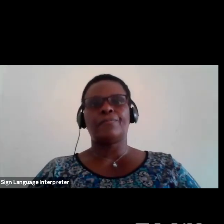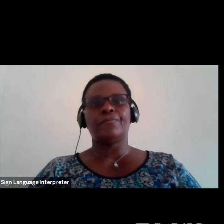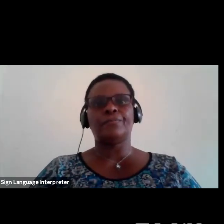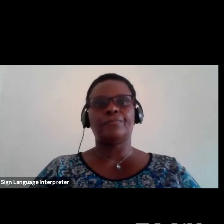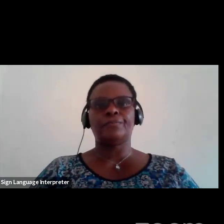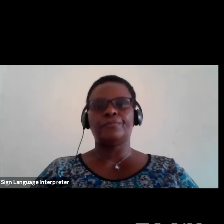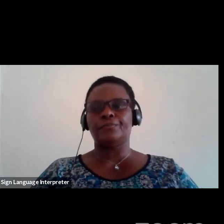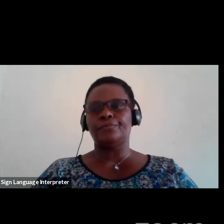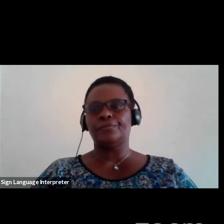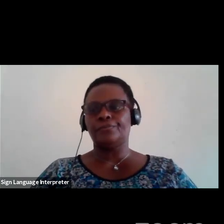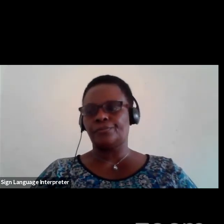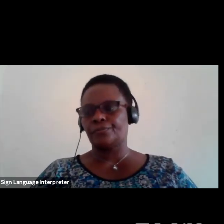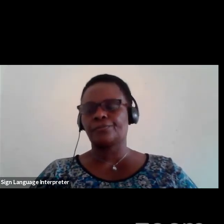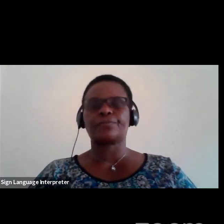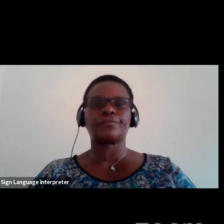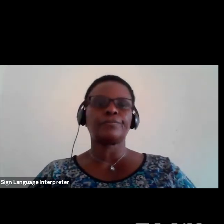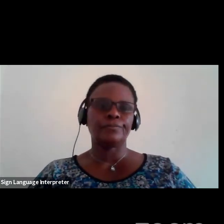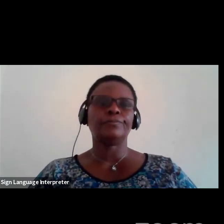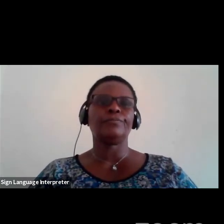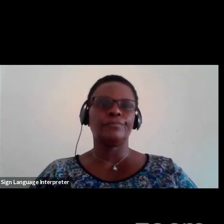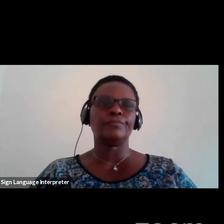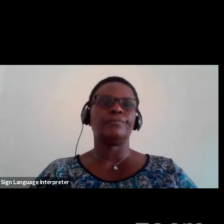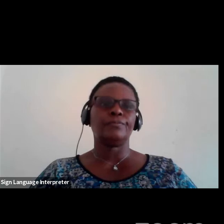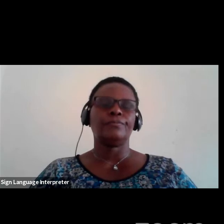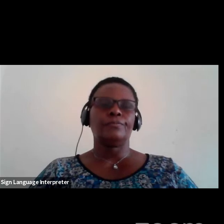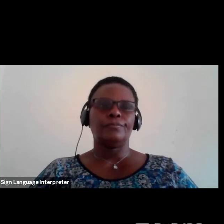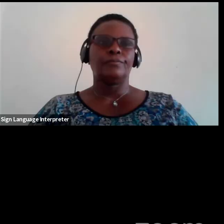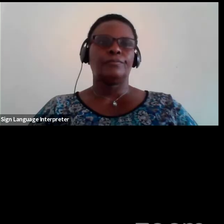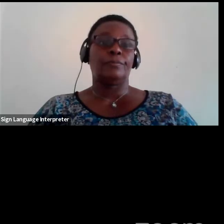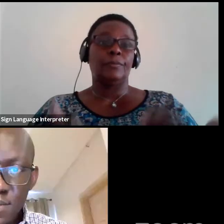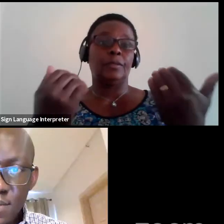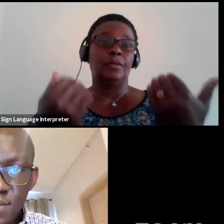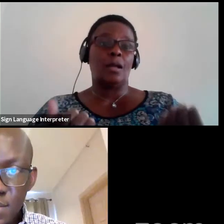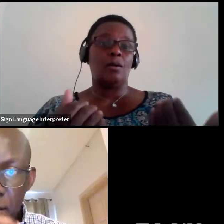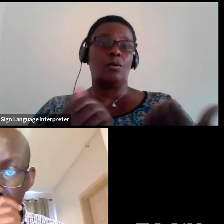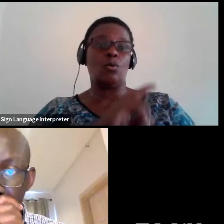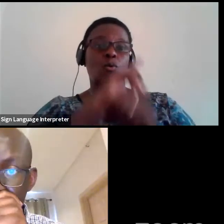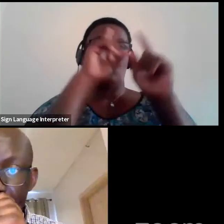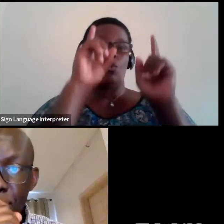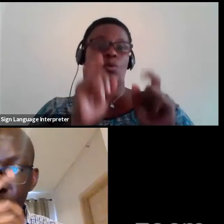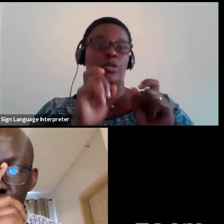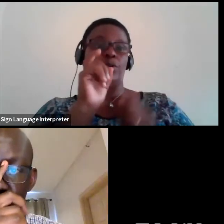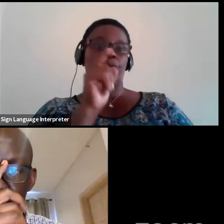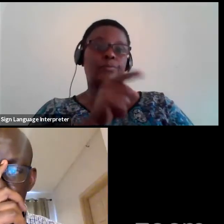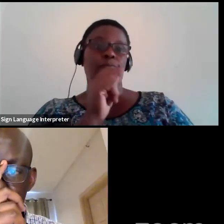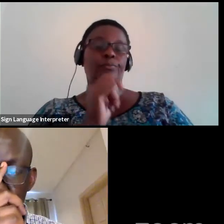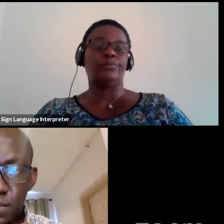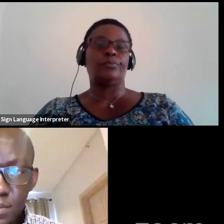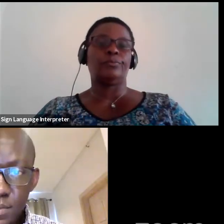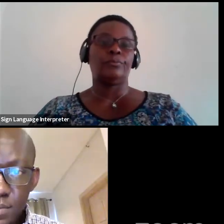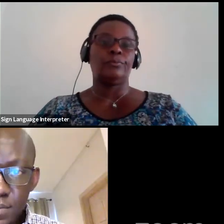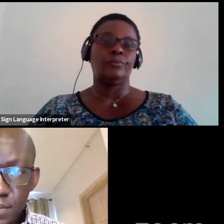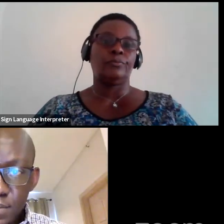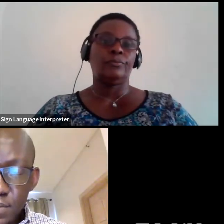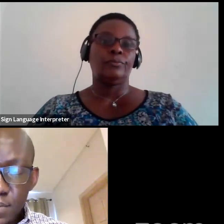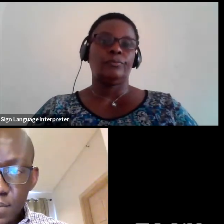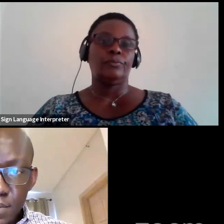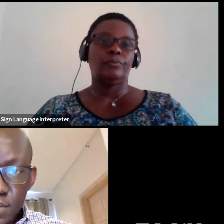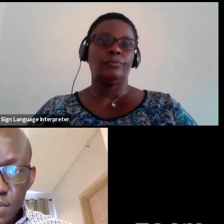Yes. All right, I'm putting this one to you because it has aspects